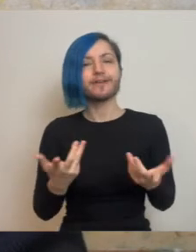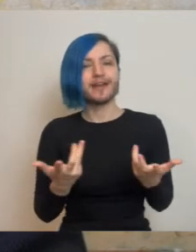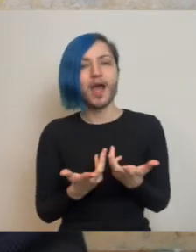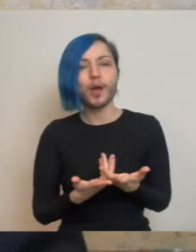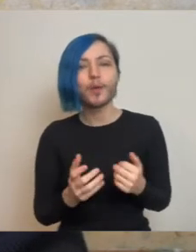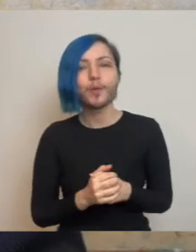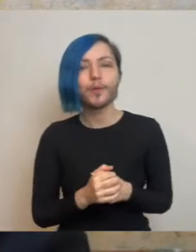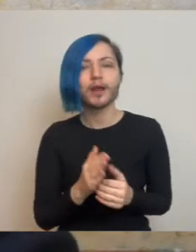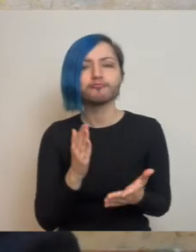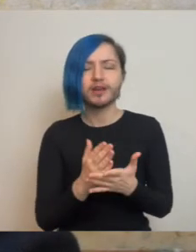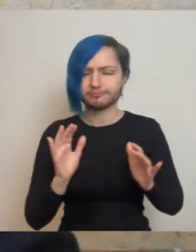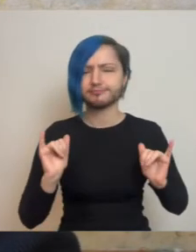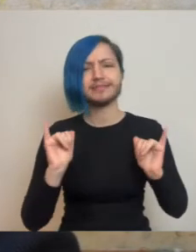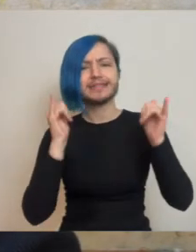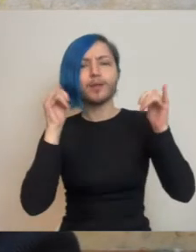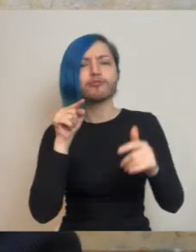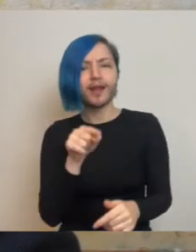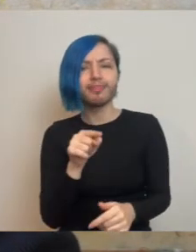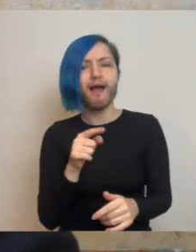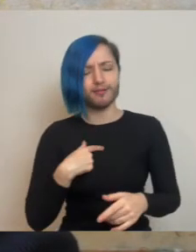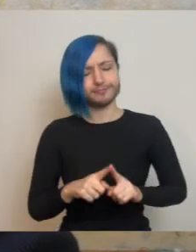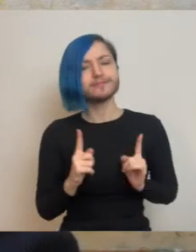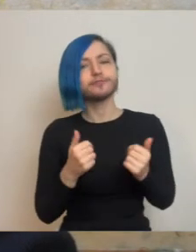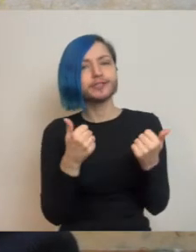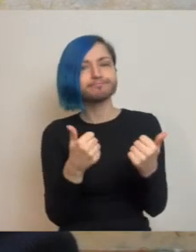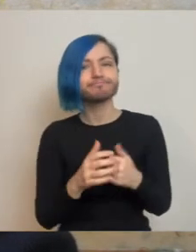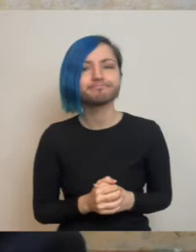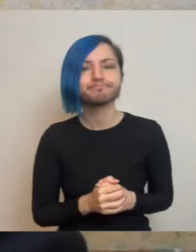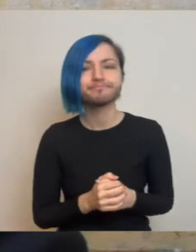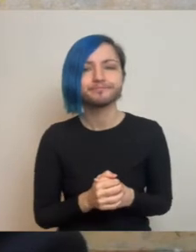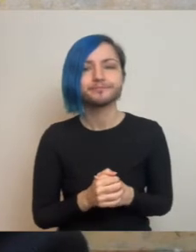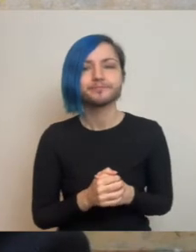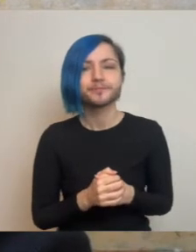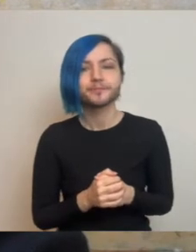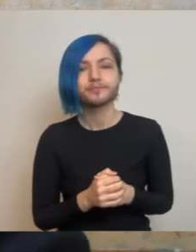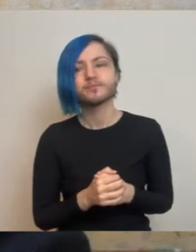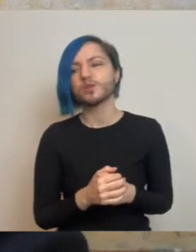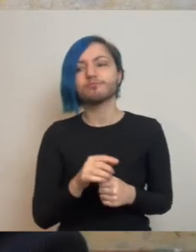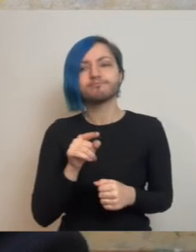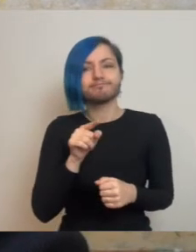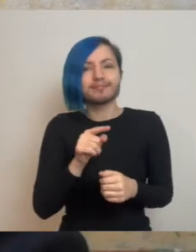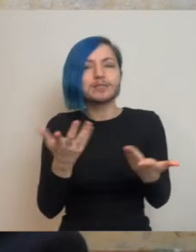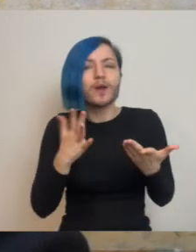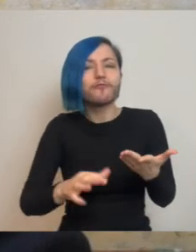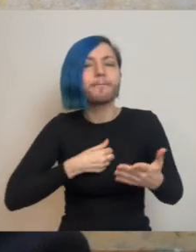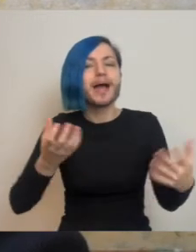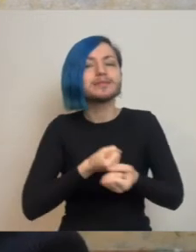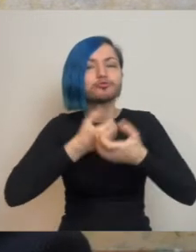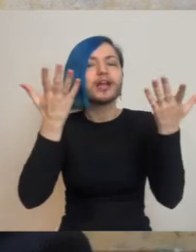and I try to sort of celebrate that as well. So that's kind of what the inspiration is behind the